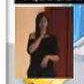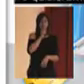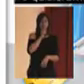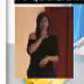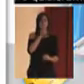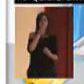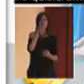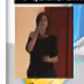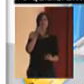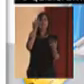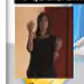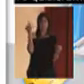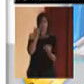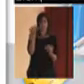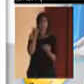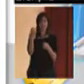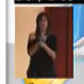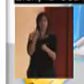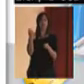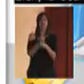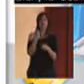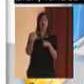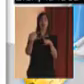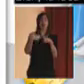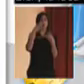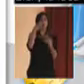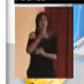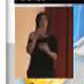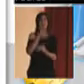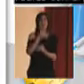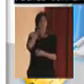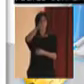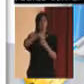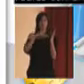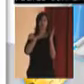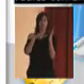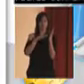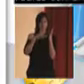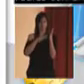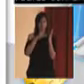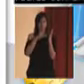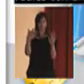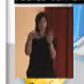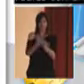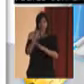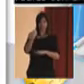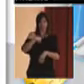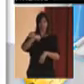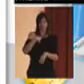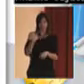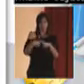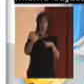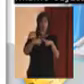Okay. The idea is to work with real objects in the computer, so that the